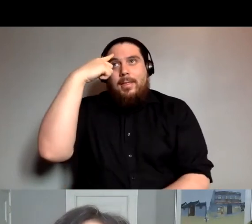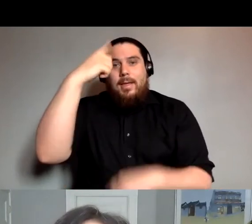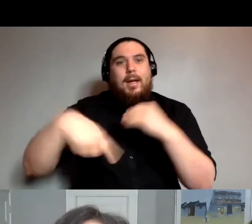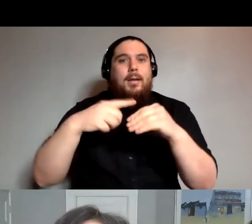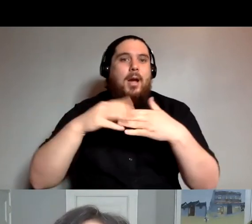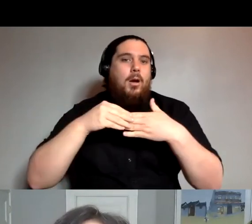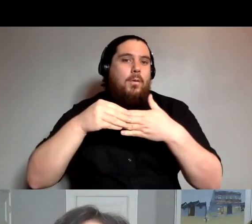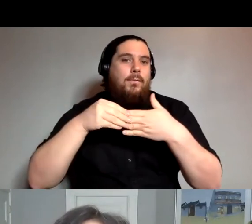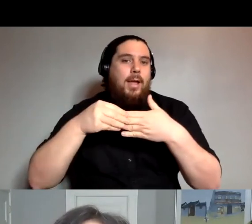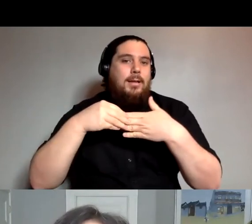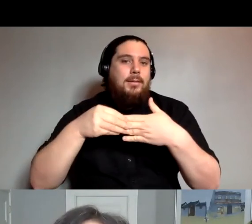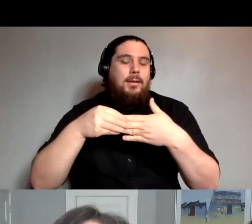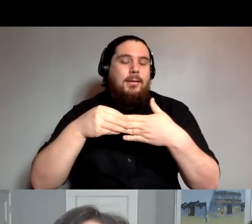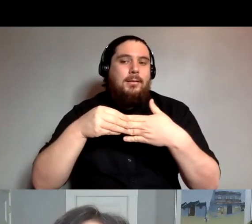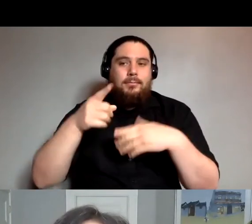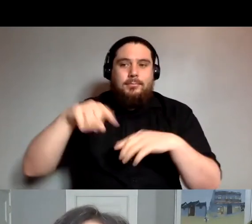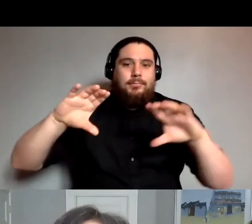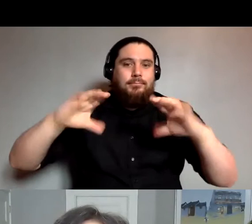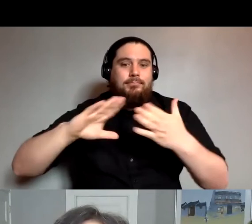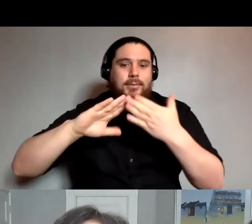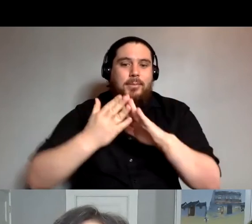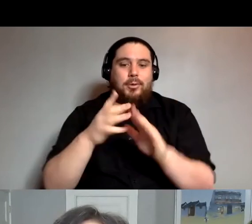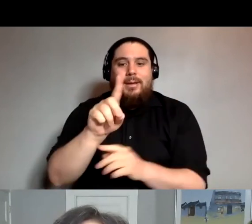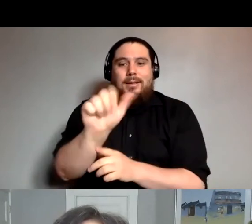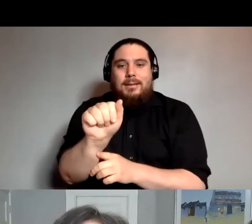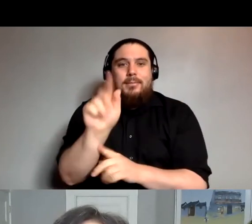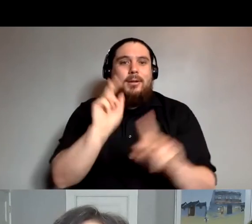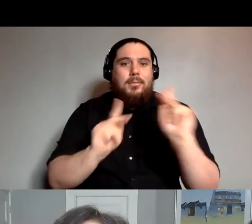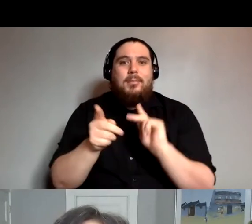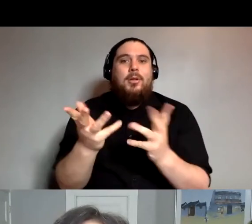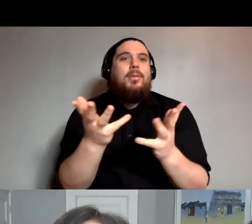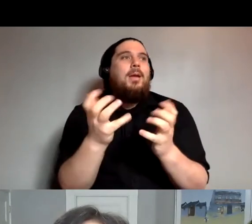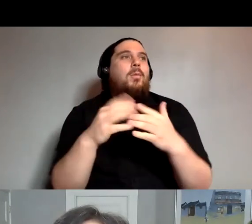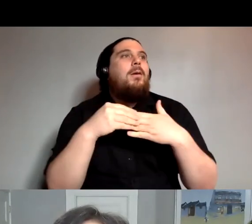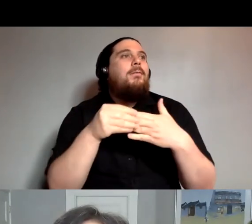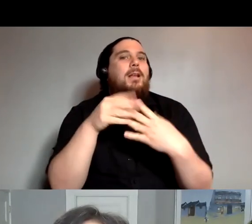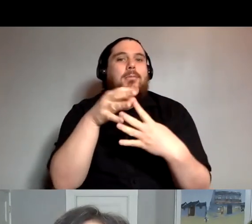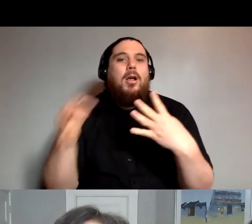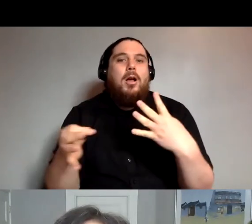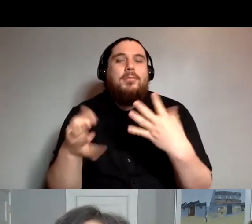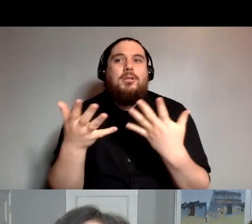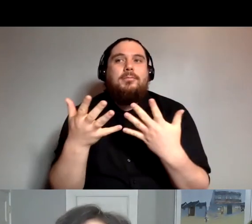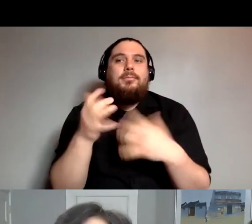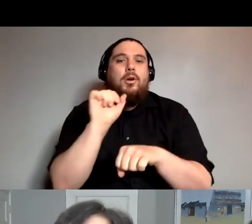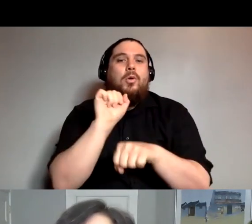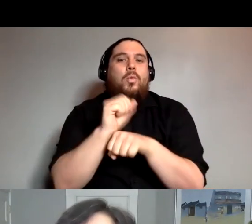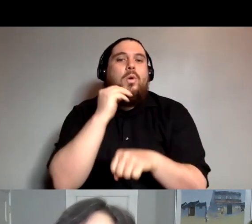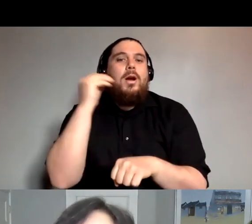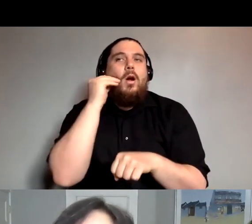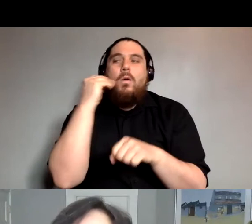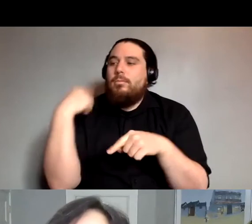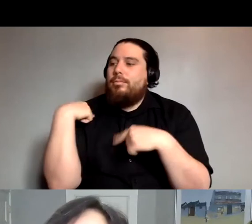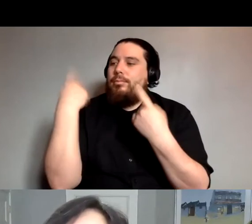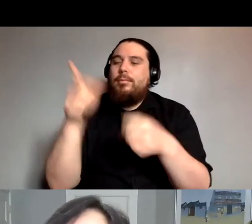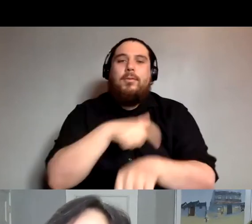The disability community has been asking for flexible options like remote work for quite some time. And with